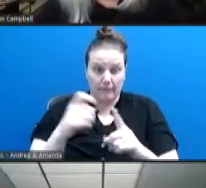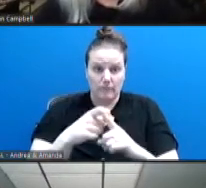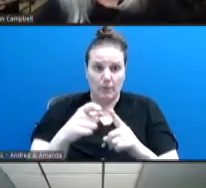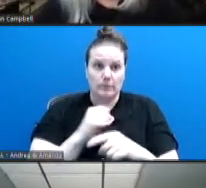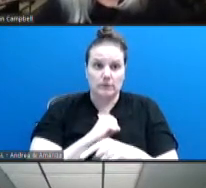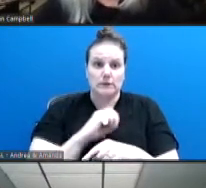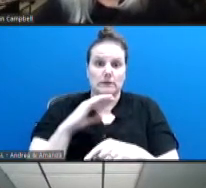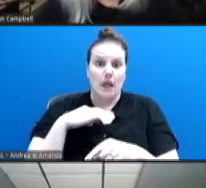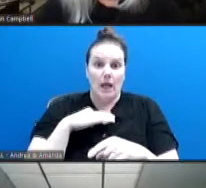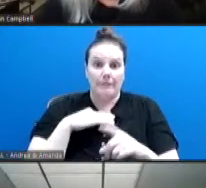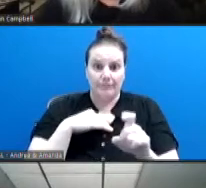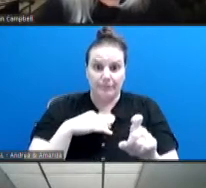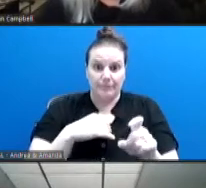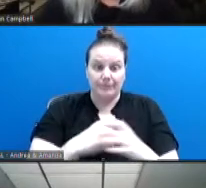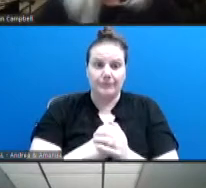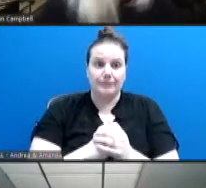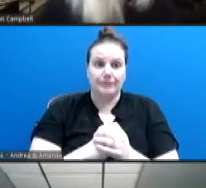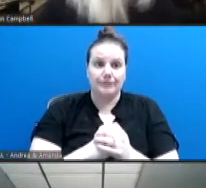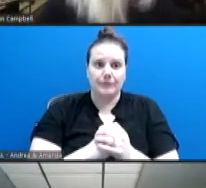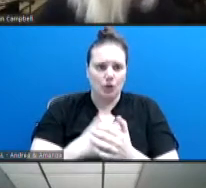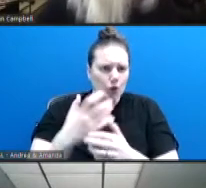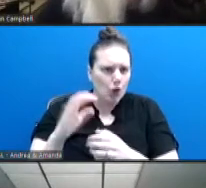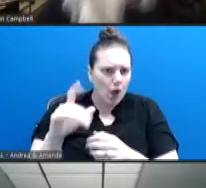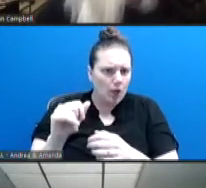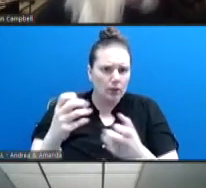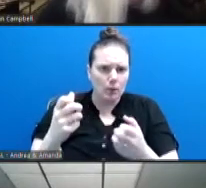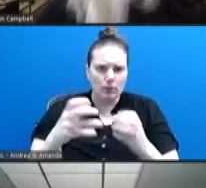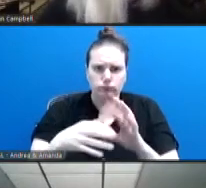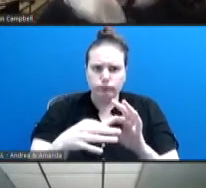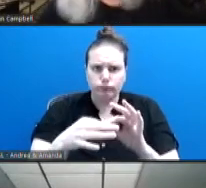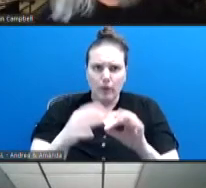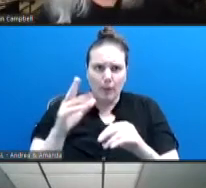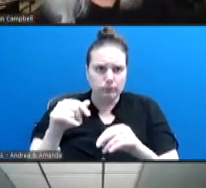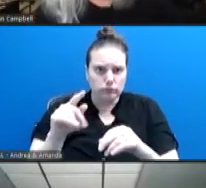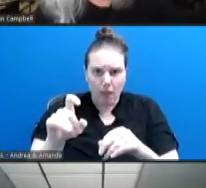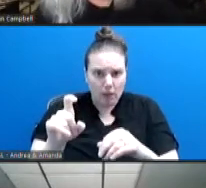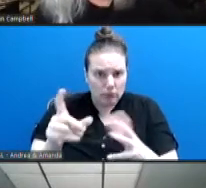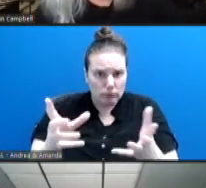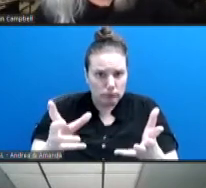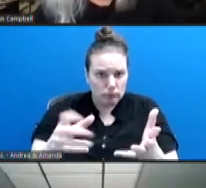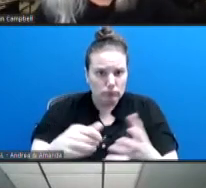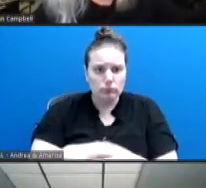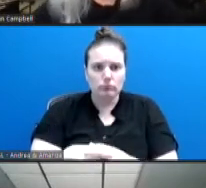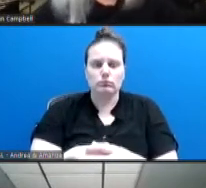staff? Claudia, do you want to give any updates?